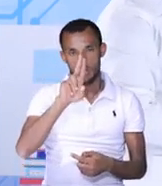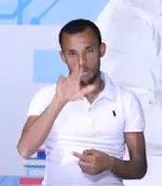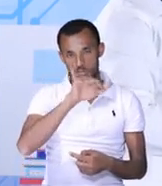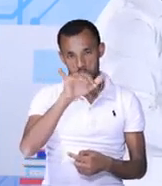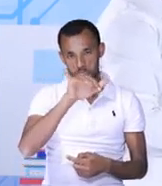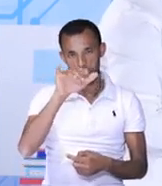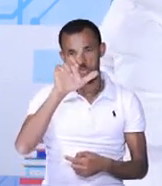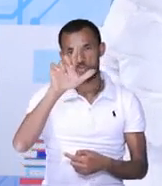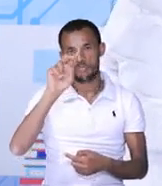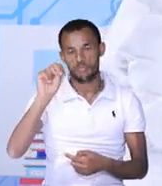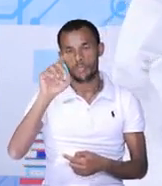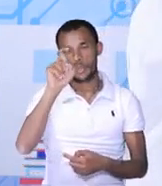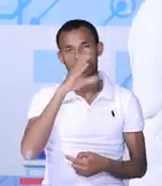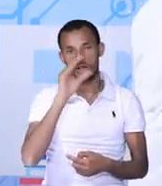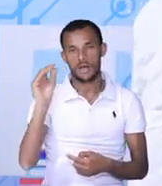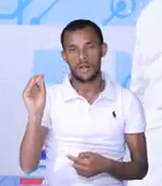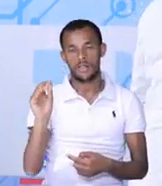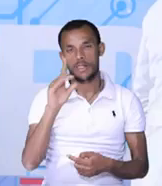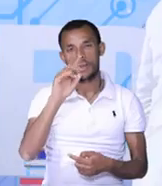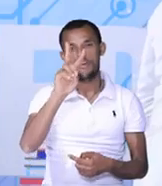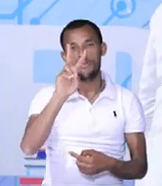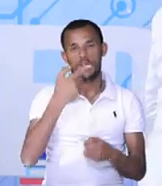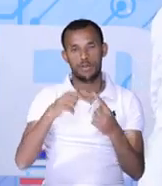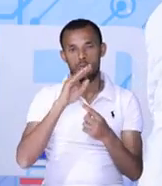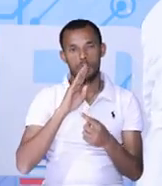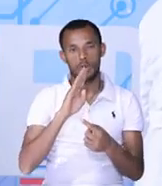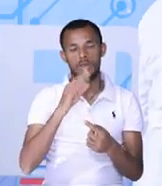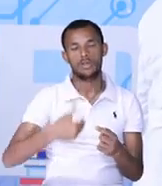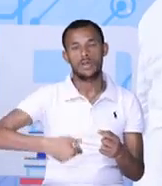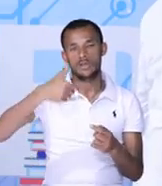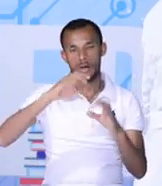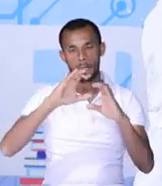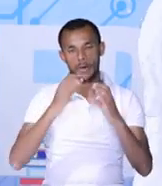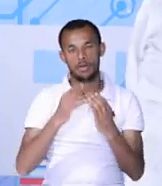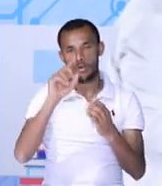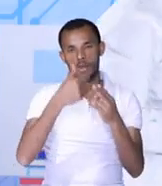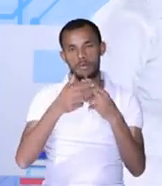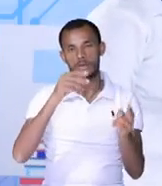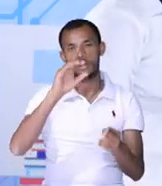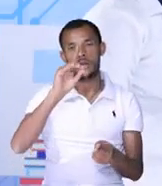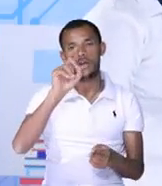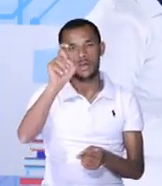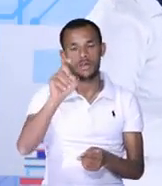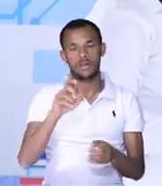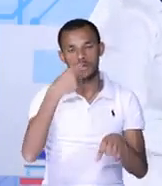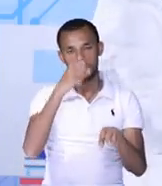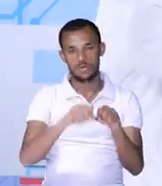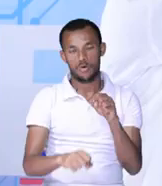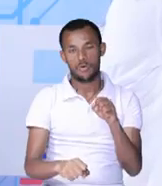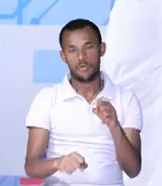will be ln x, and dv to be the other part, it is 1 times dx.